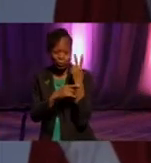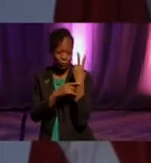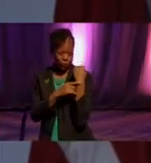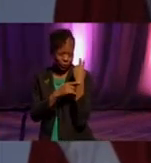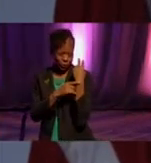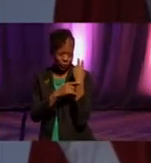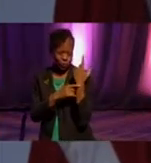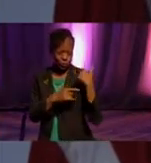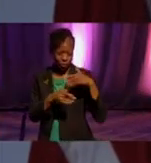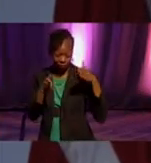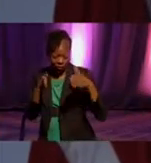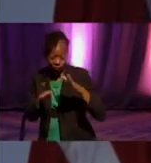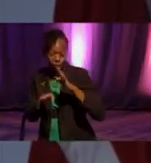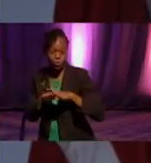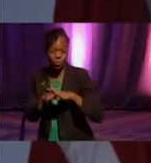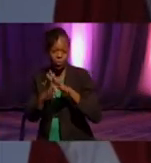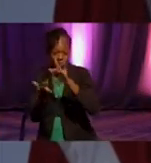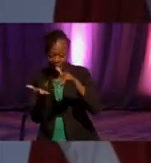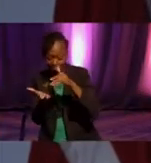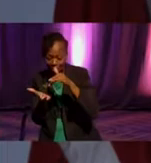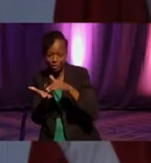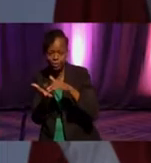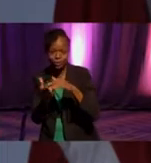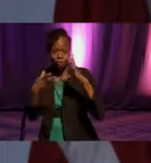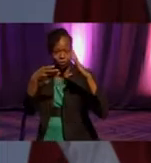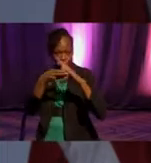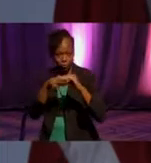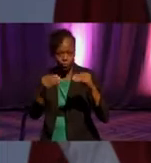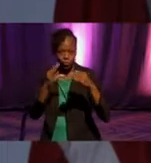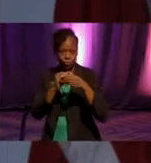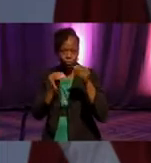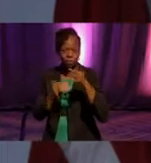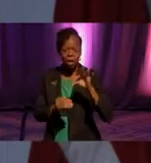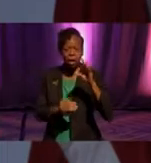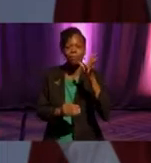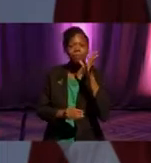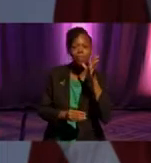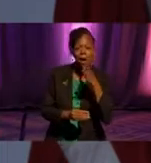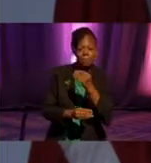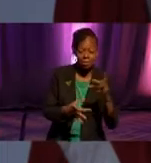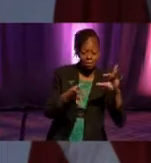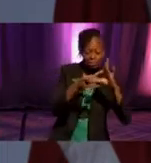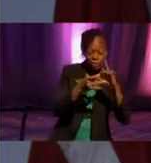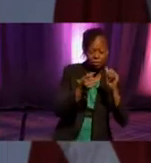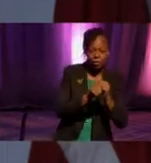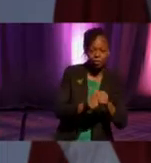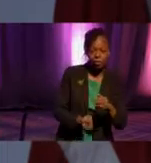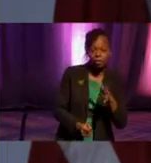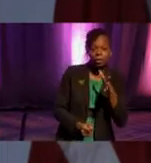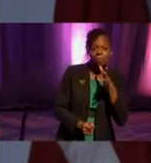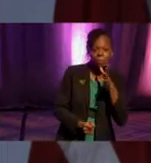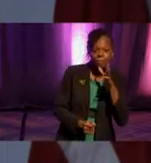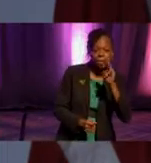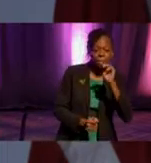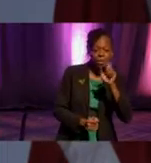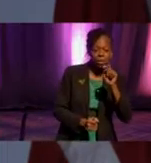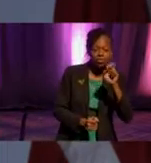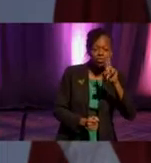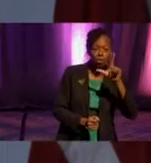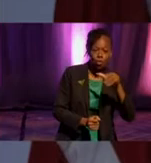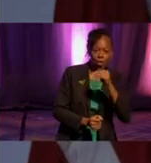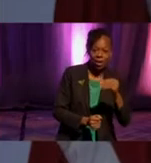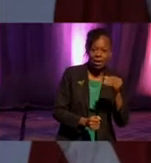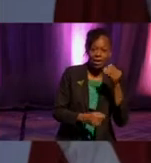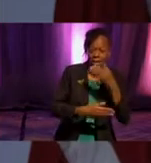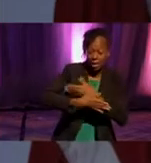on centering the narratives of moms and the connection between maternal and infant health and early